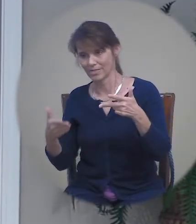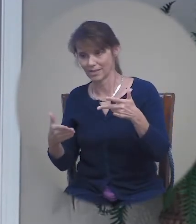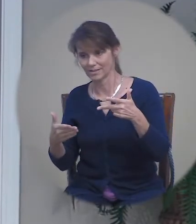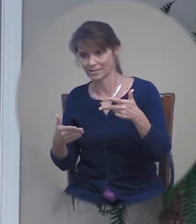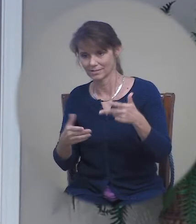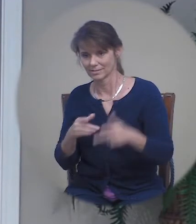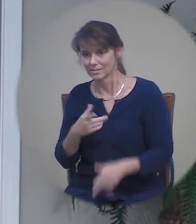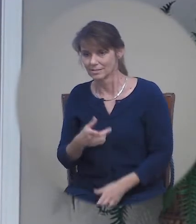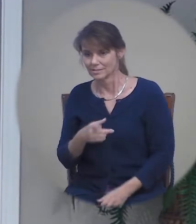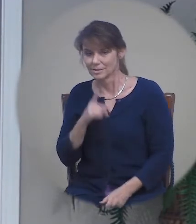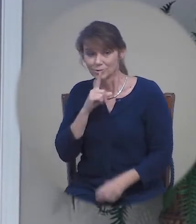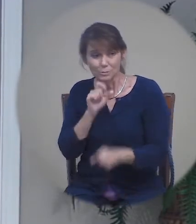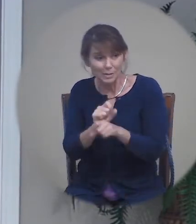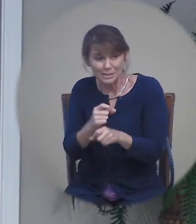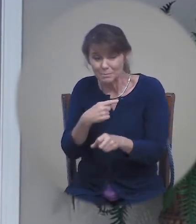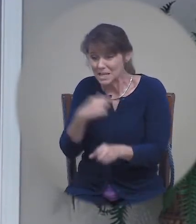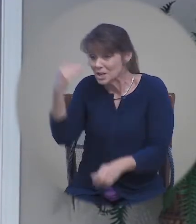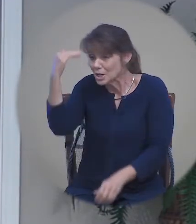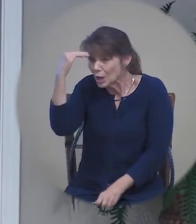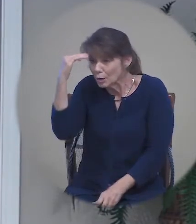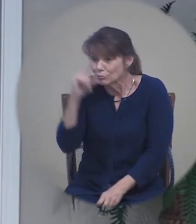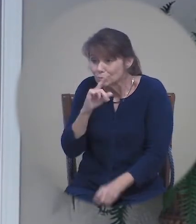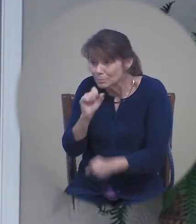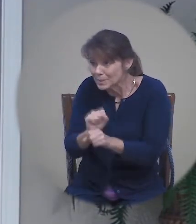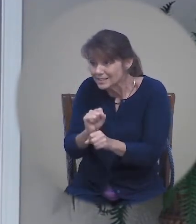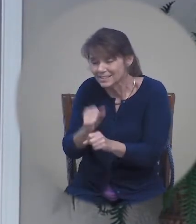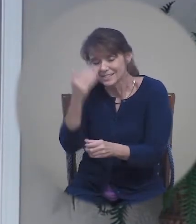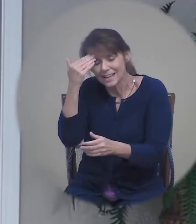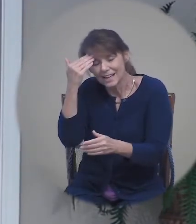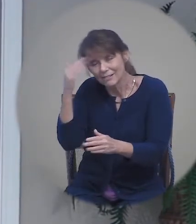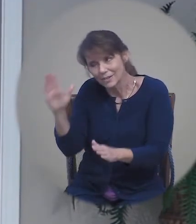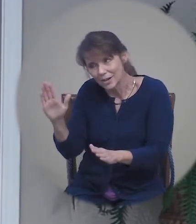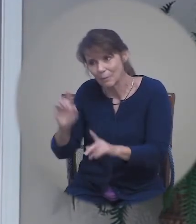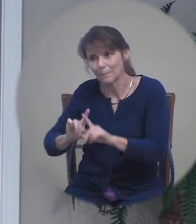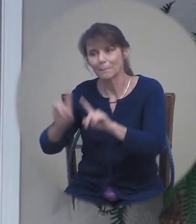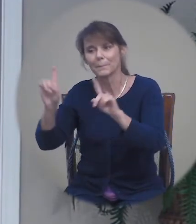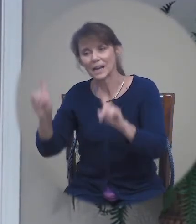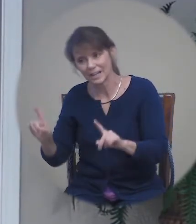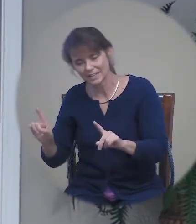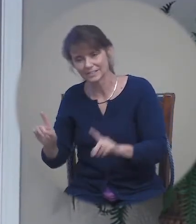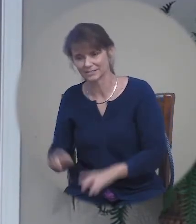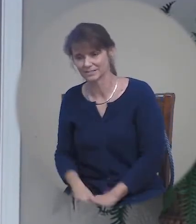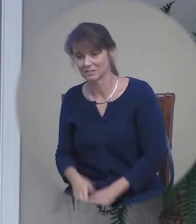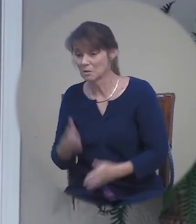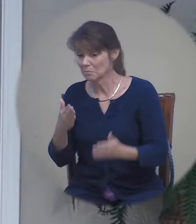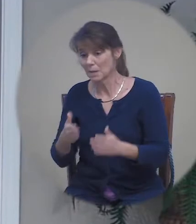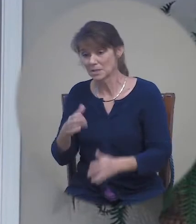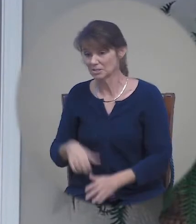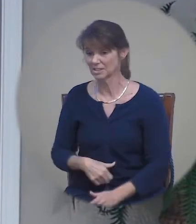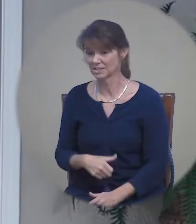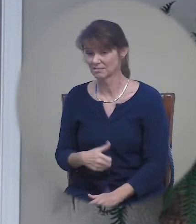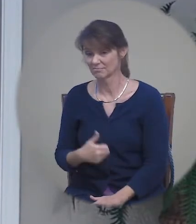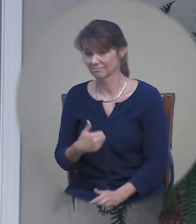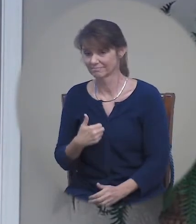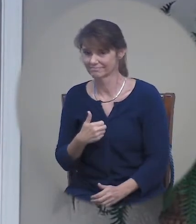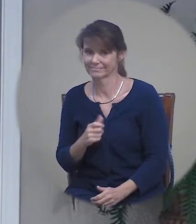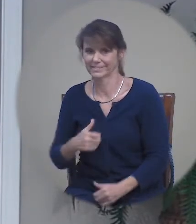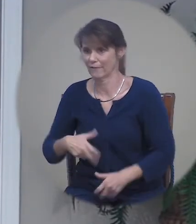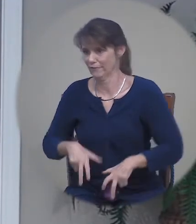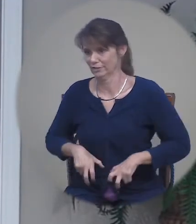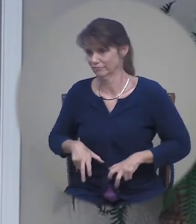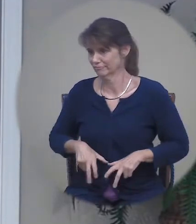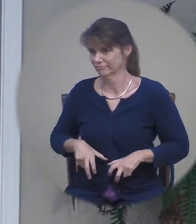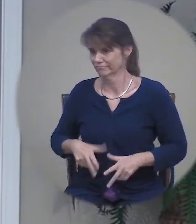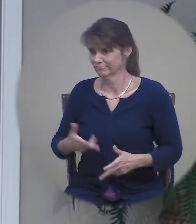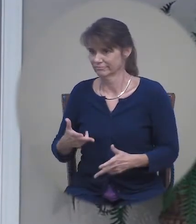know. I mean, it could be like, it is just basically a selfish response. Well, good. At least